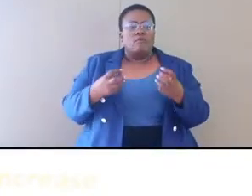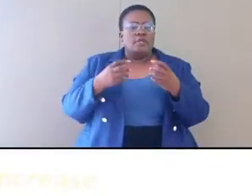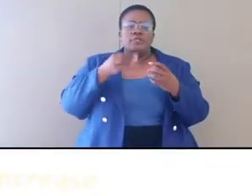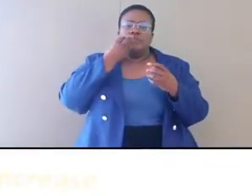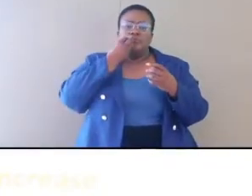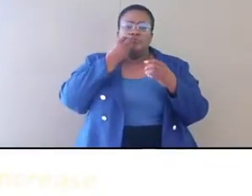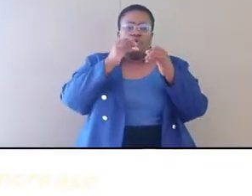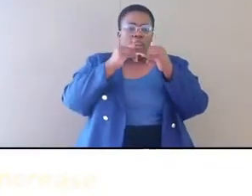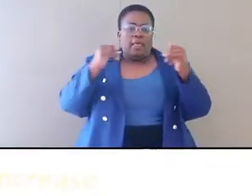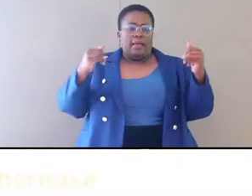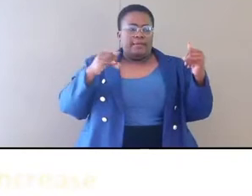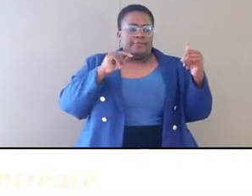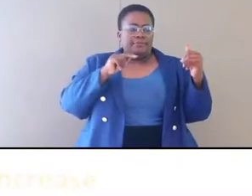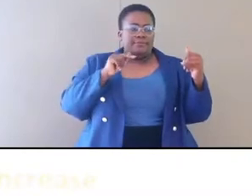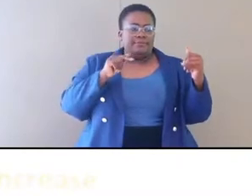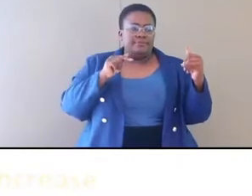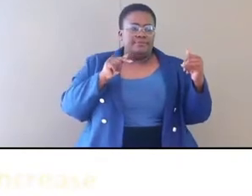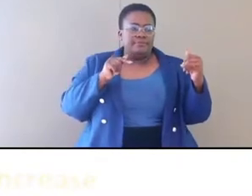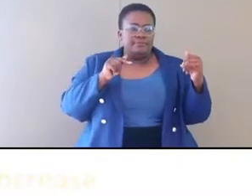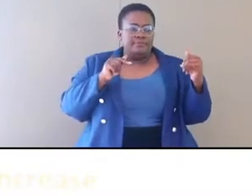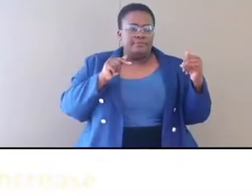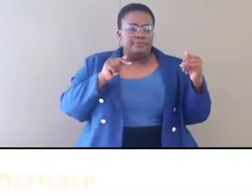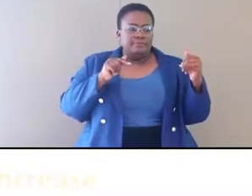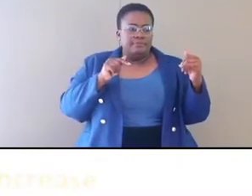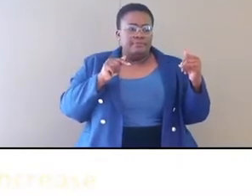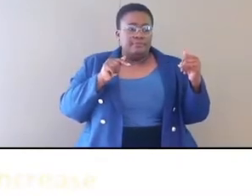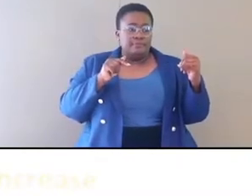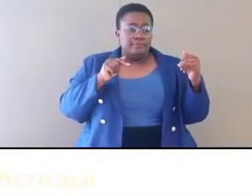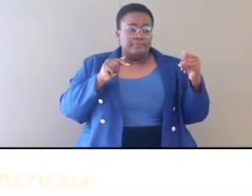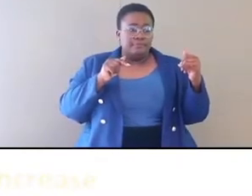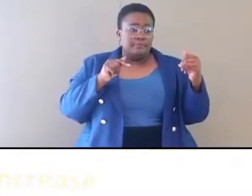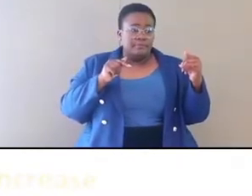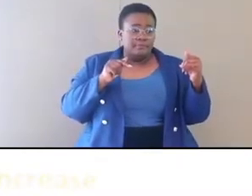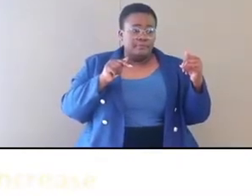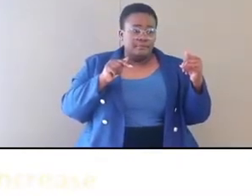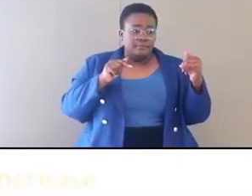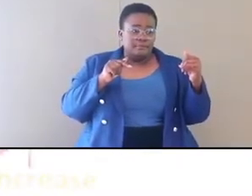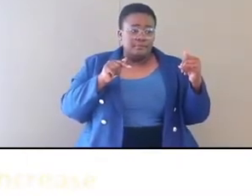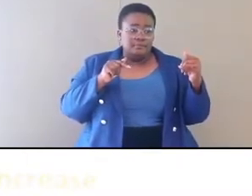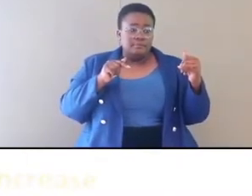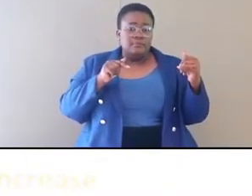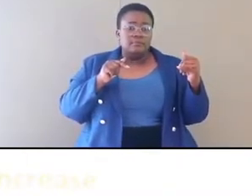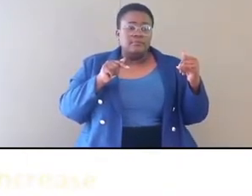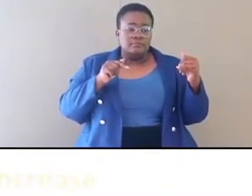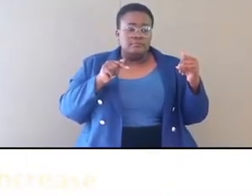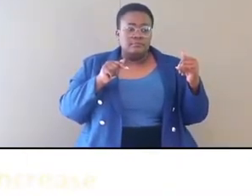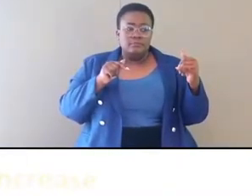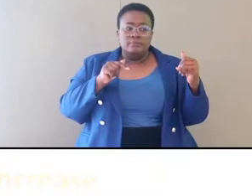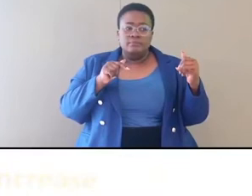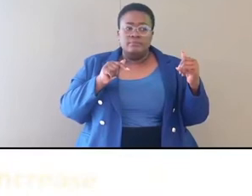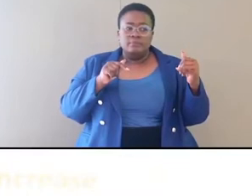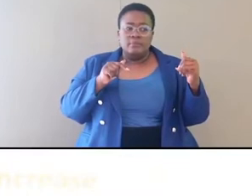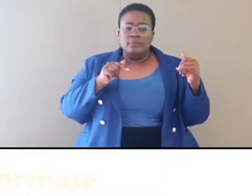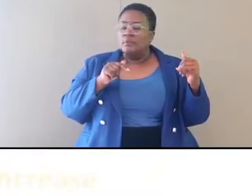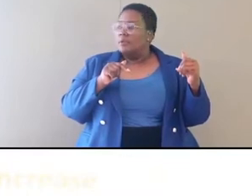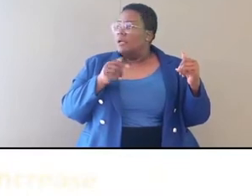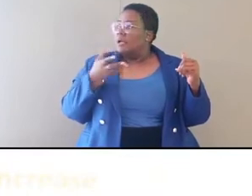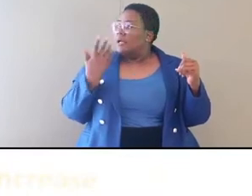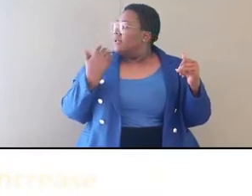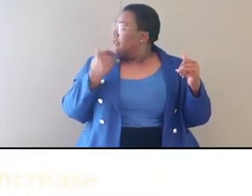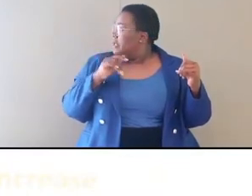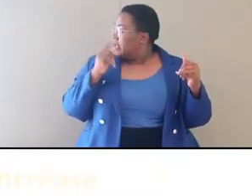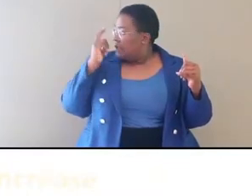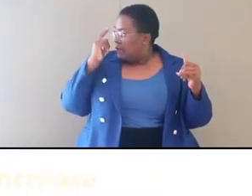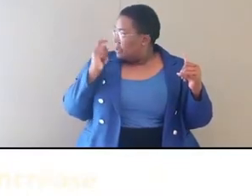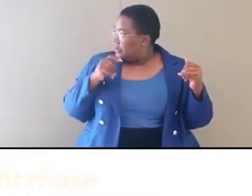which is the top line there is the food poverty line over time. Okay? Going back over, well, we're looking at a 20-year period